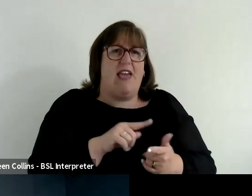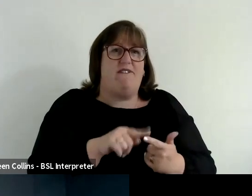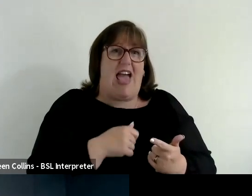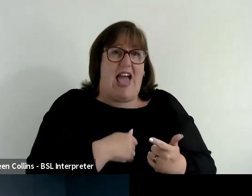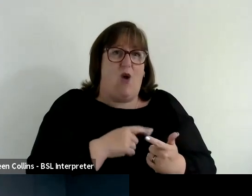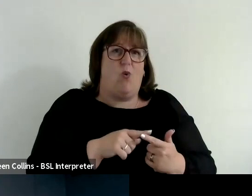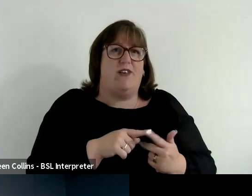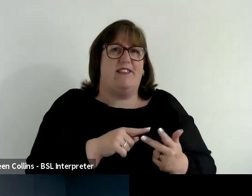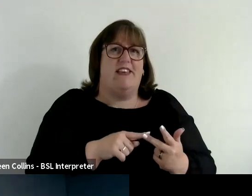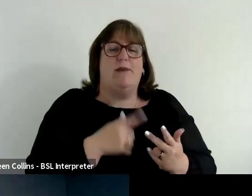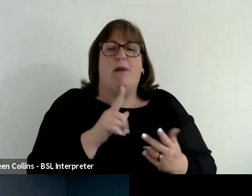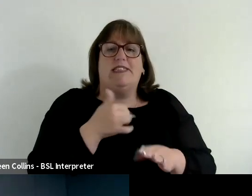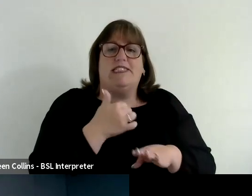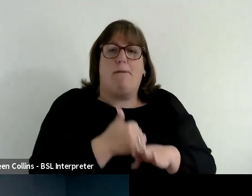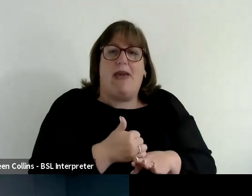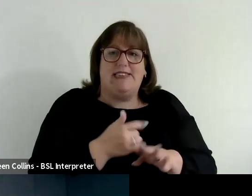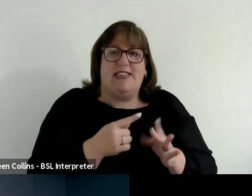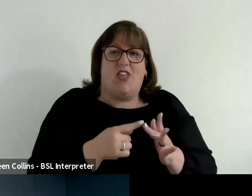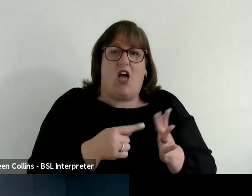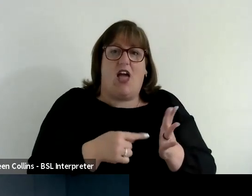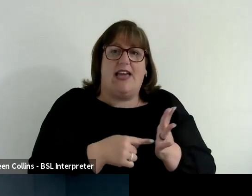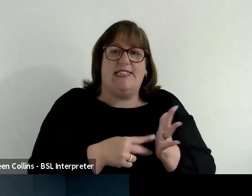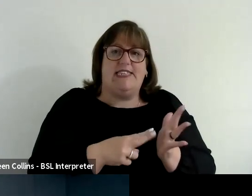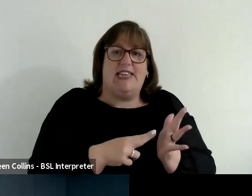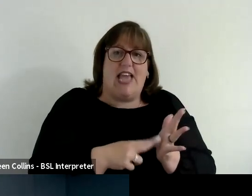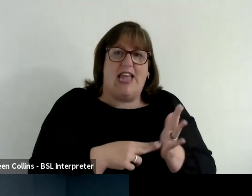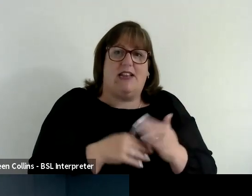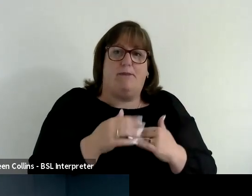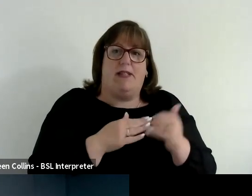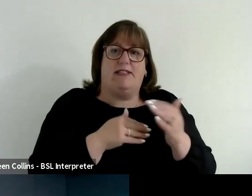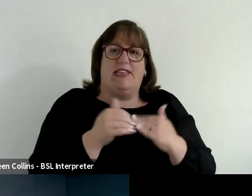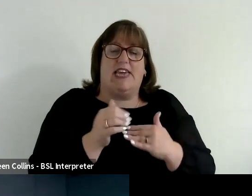at the ITN building, which is in Holborn.